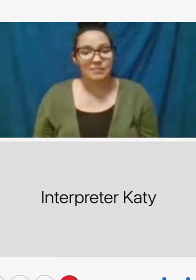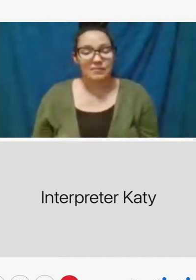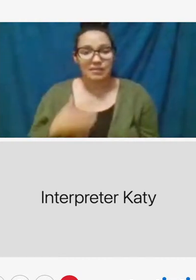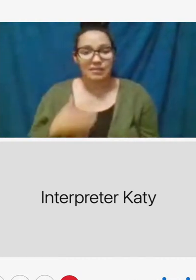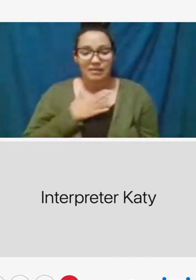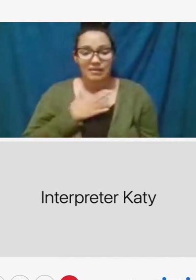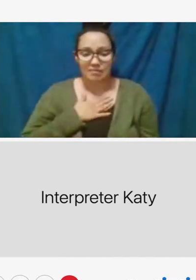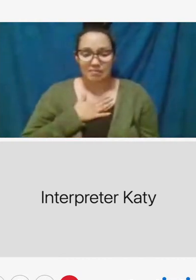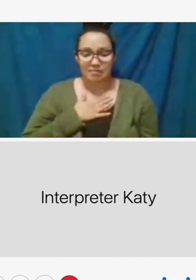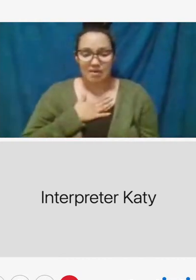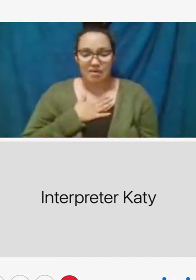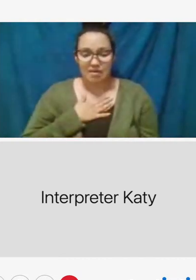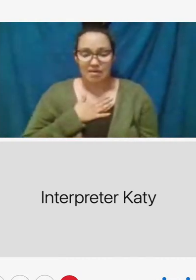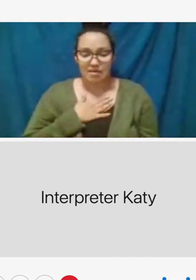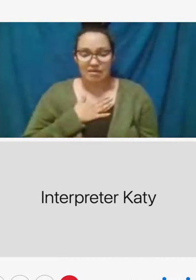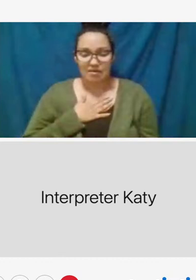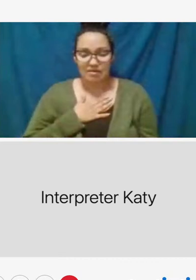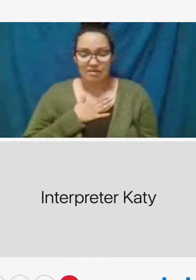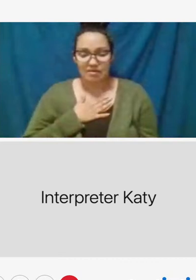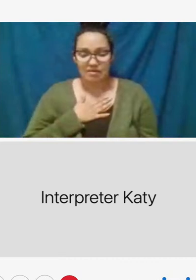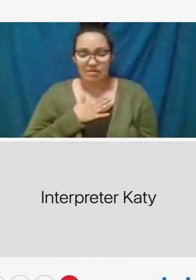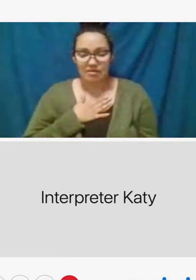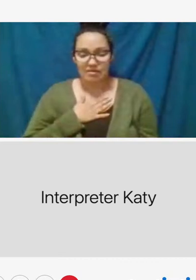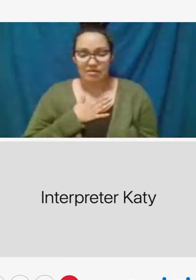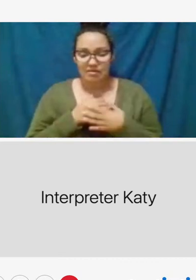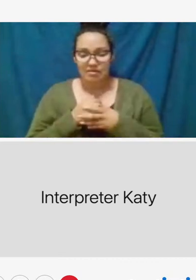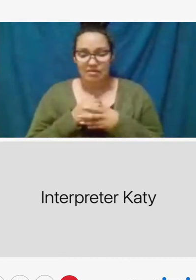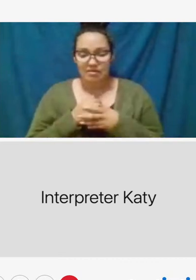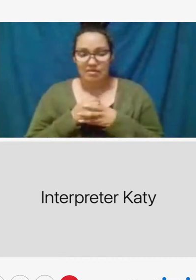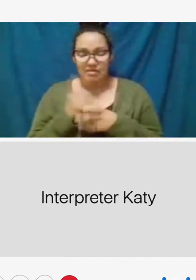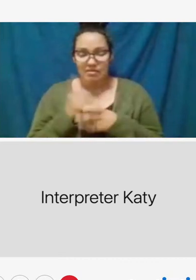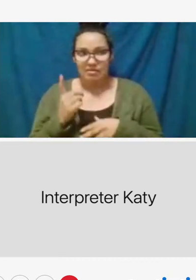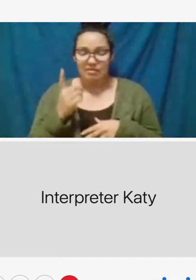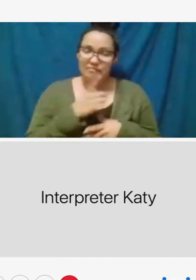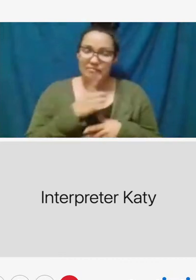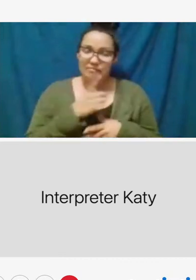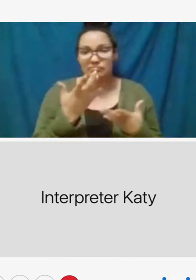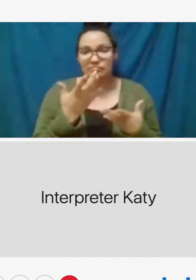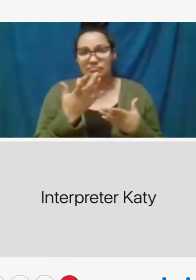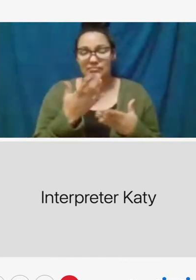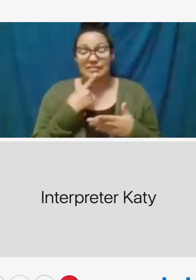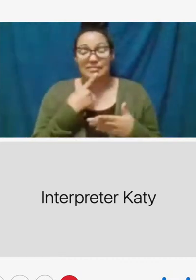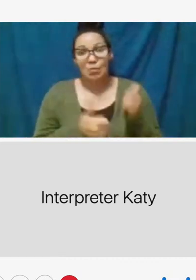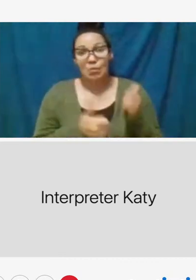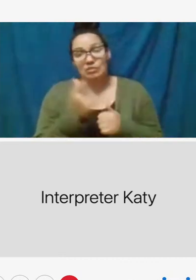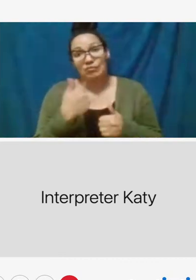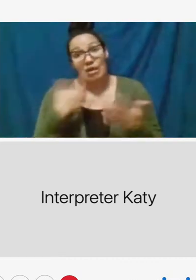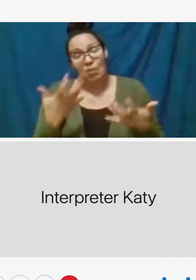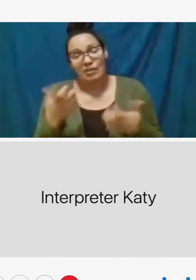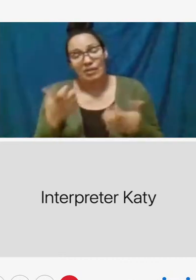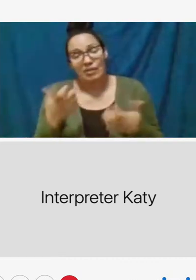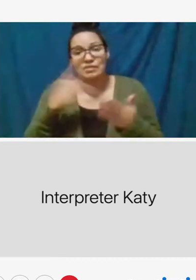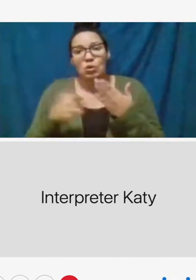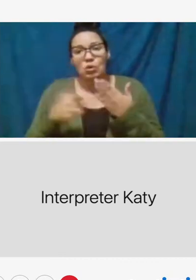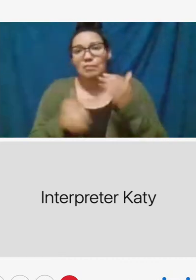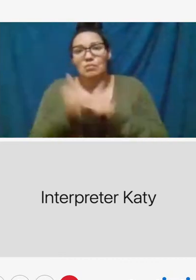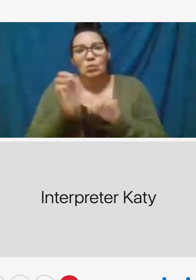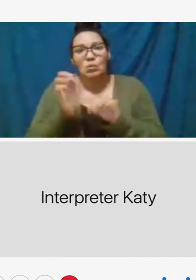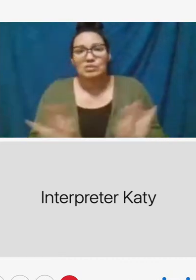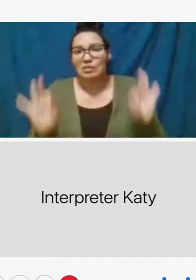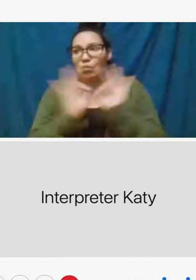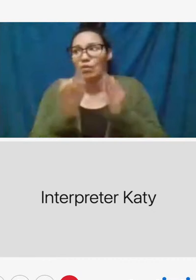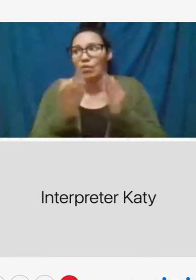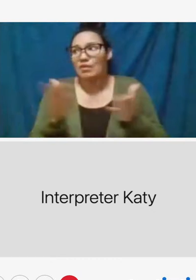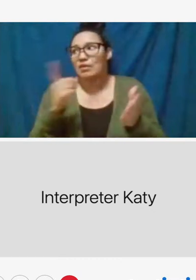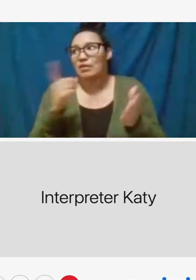say um this program is probably in my opinion the most most important thing you District can do for kids